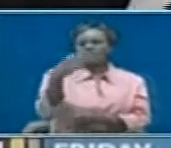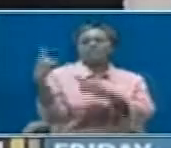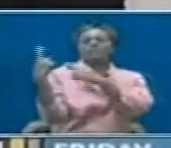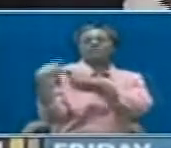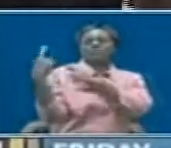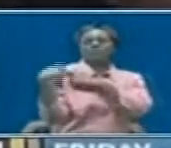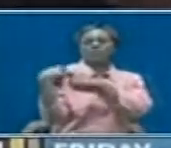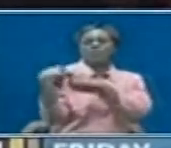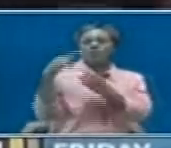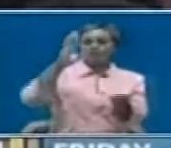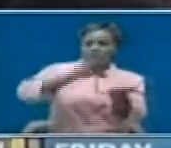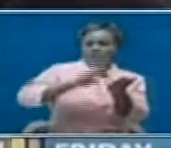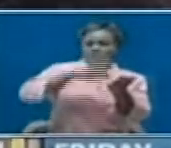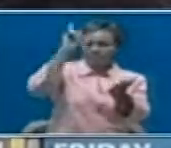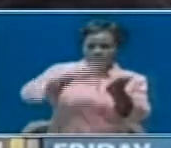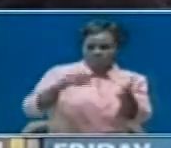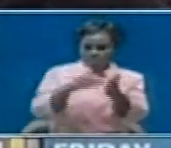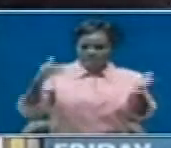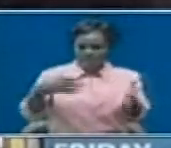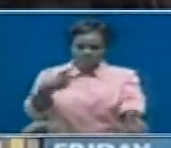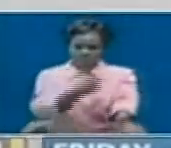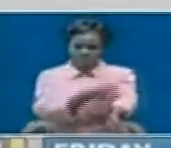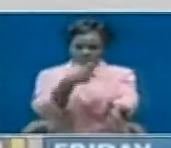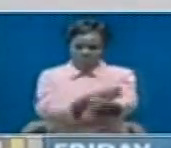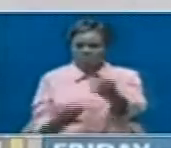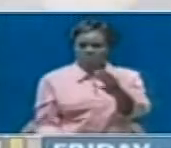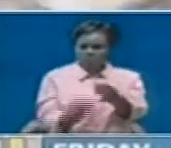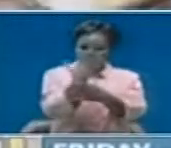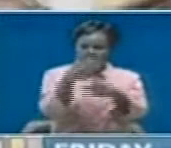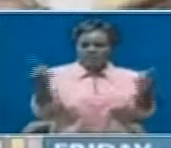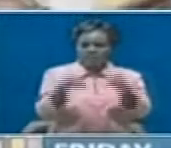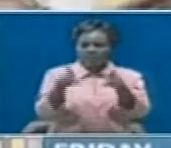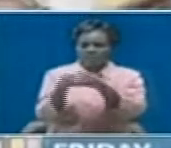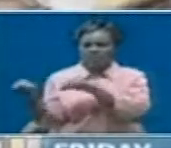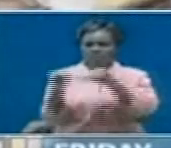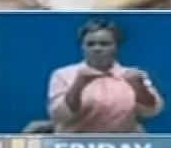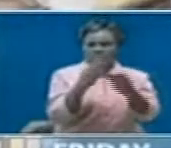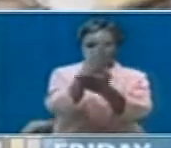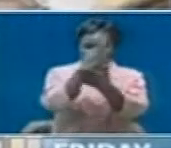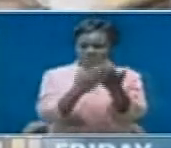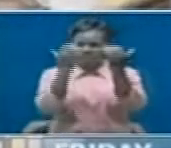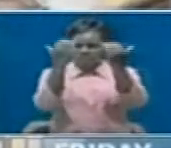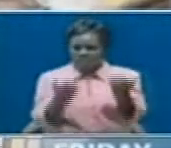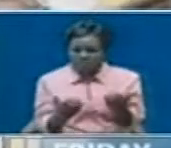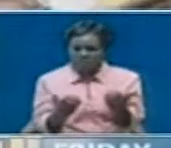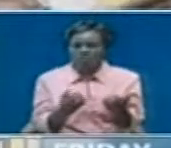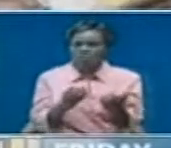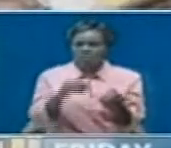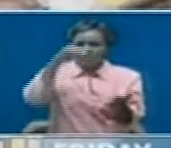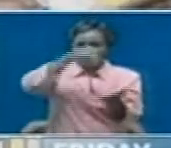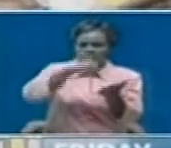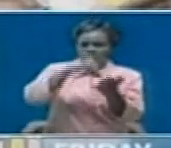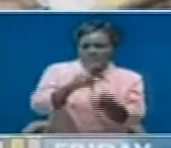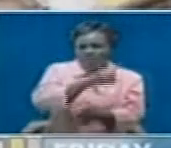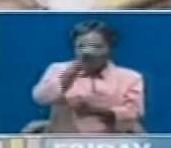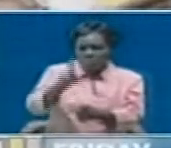task force recommends that a Kenyan anti-doping agency be set up, and that the immigration department will be required to be actively involved in vetting